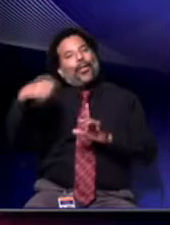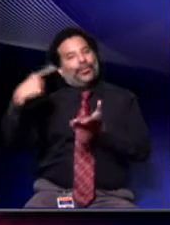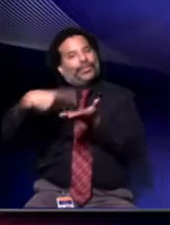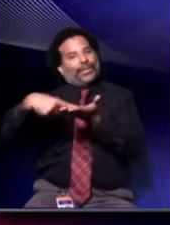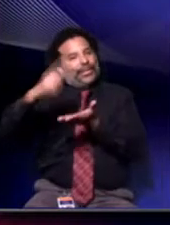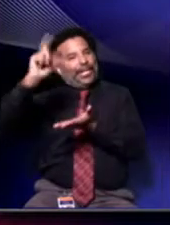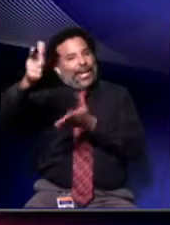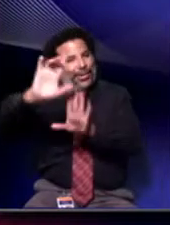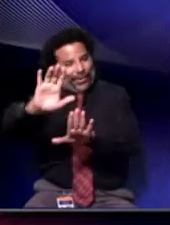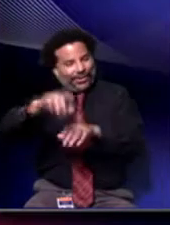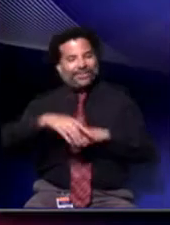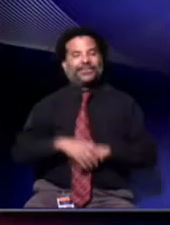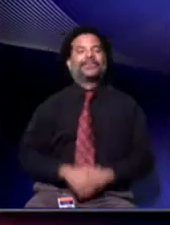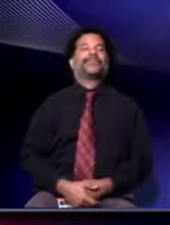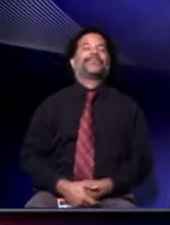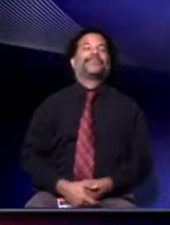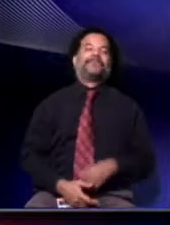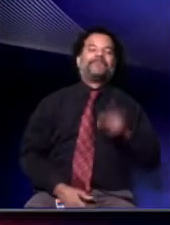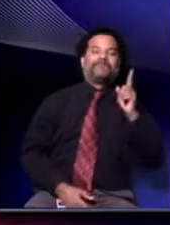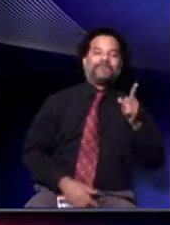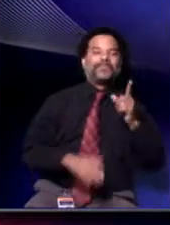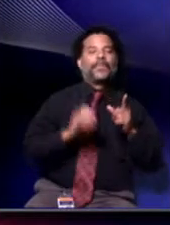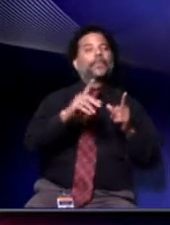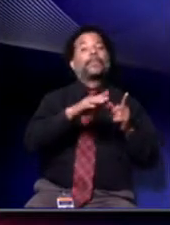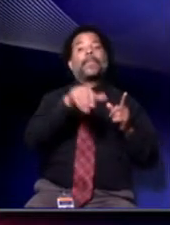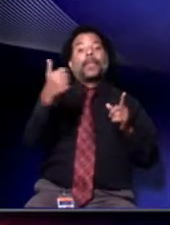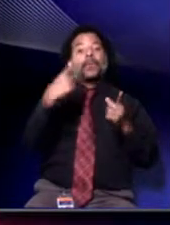there. Very true. Any other questions?